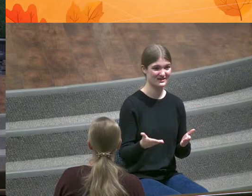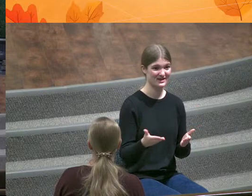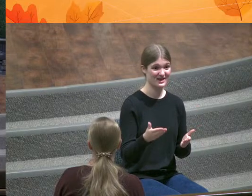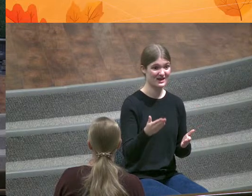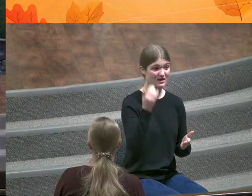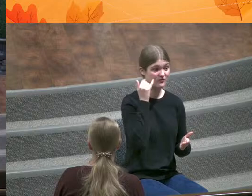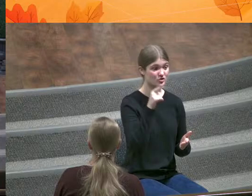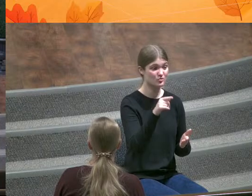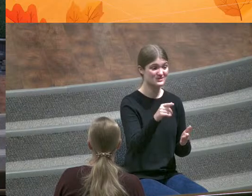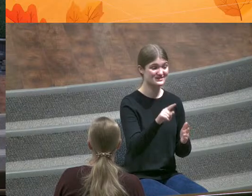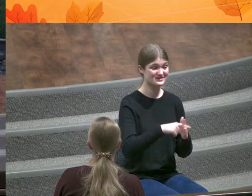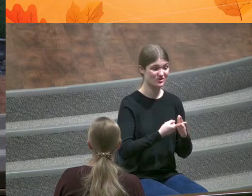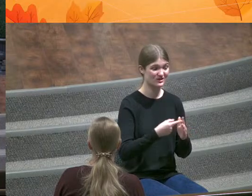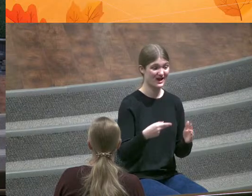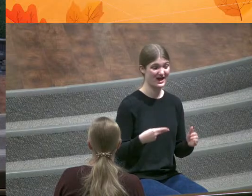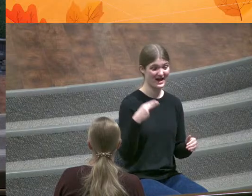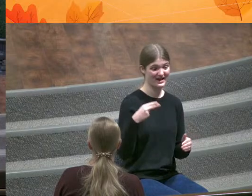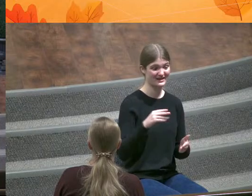enough elevation,